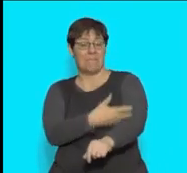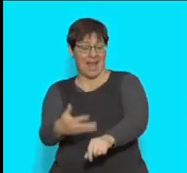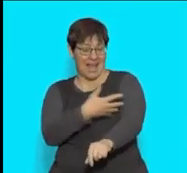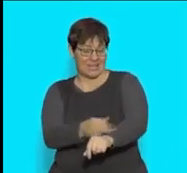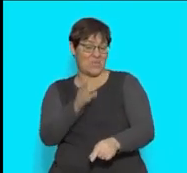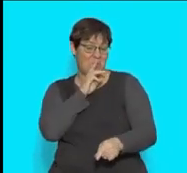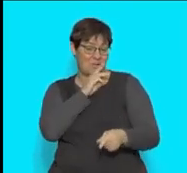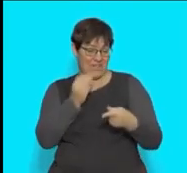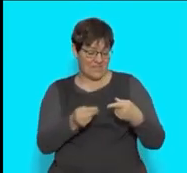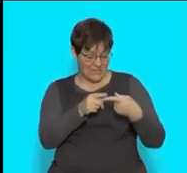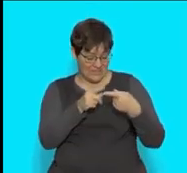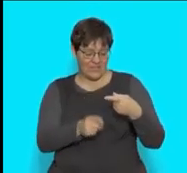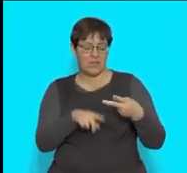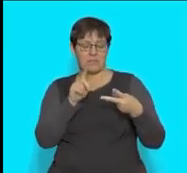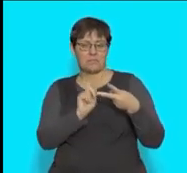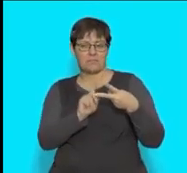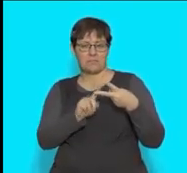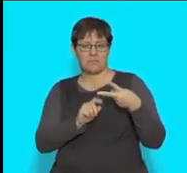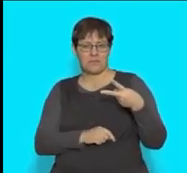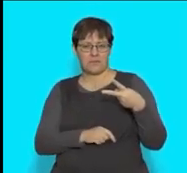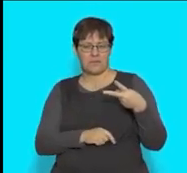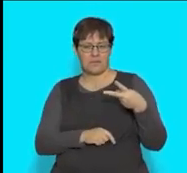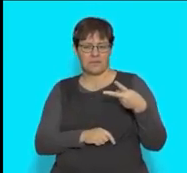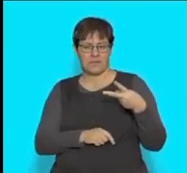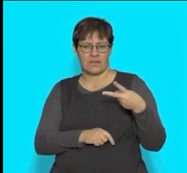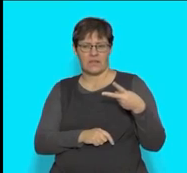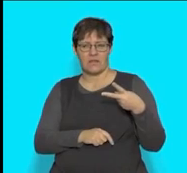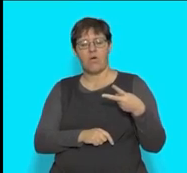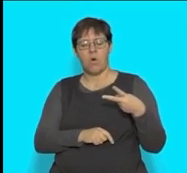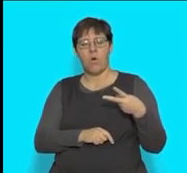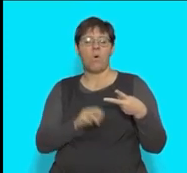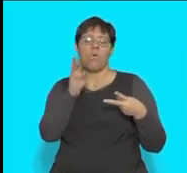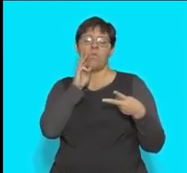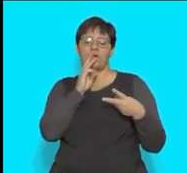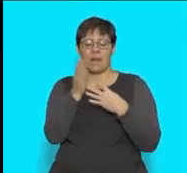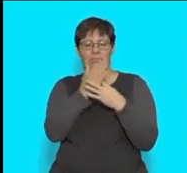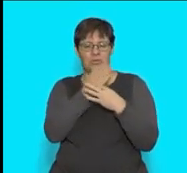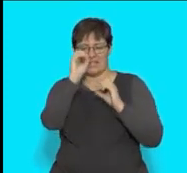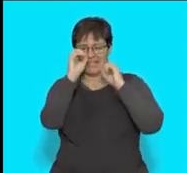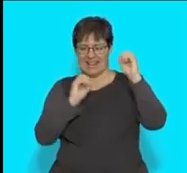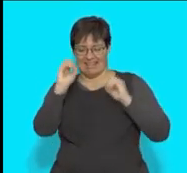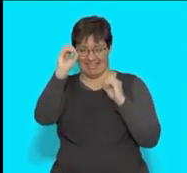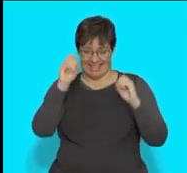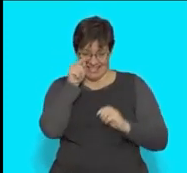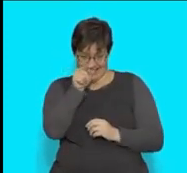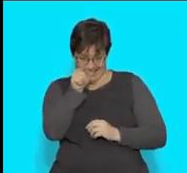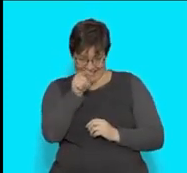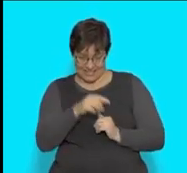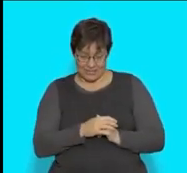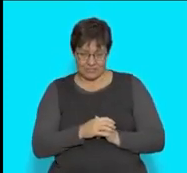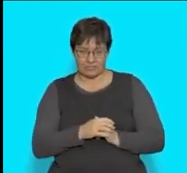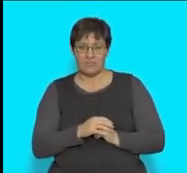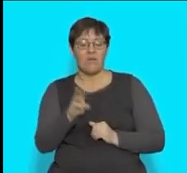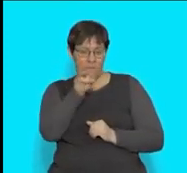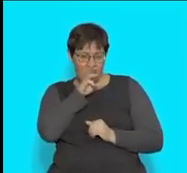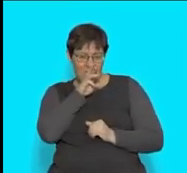is made up of water, and remember our interstitial fluid, or our fluid in between our cells, that